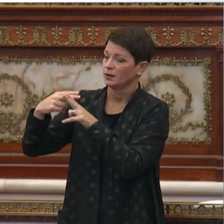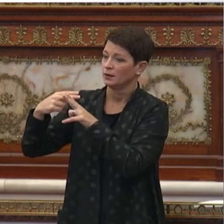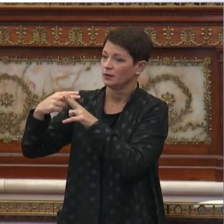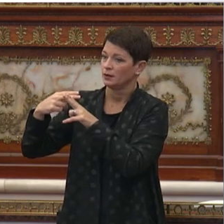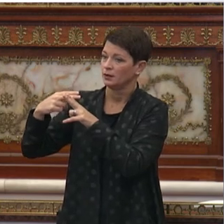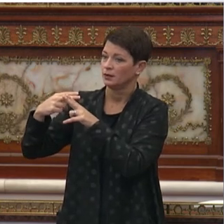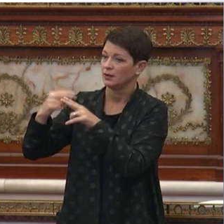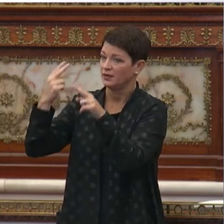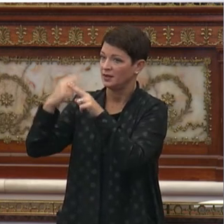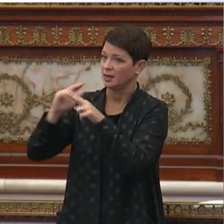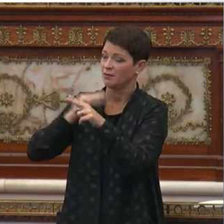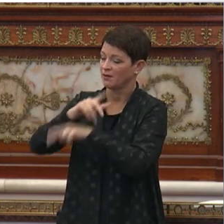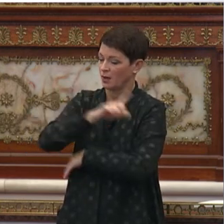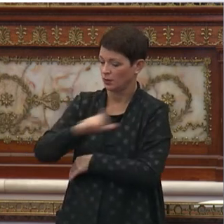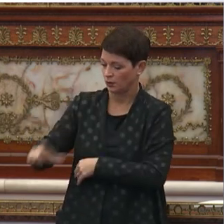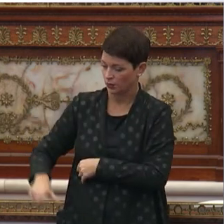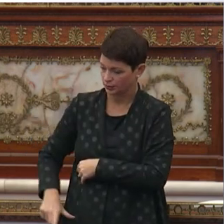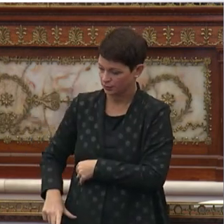In the name of our Lord,